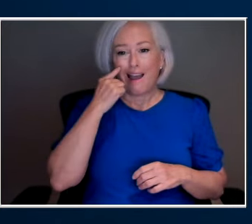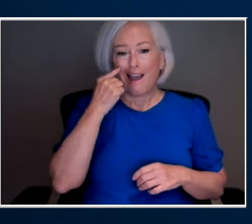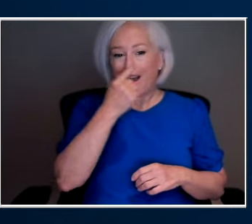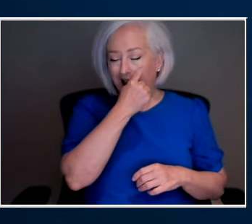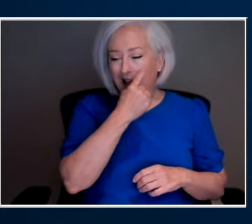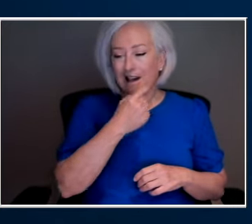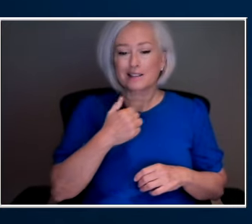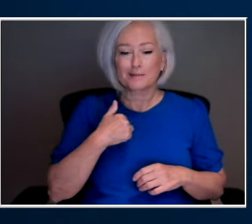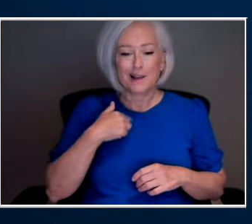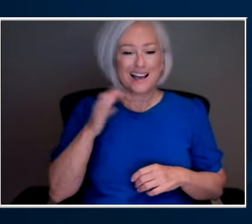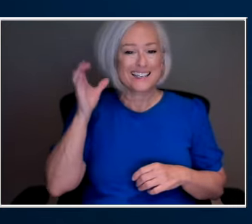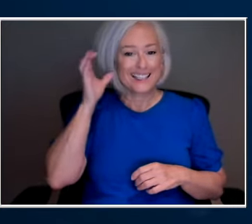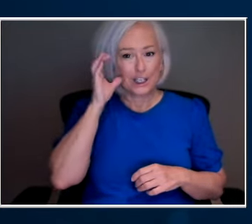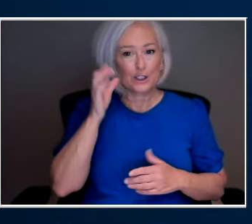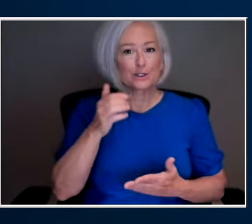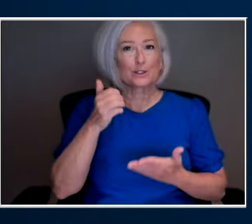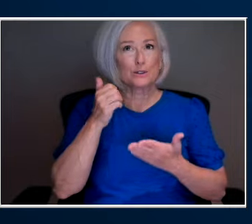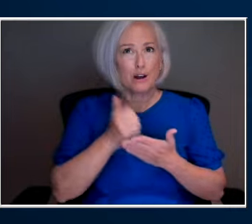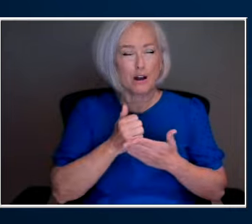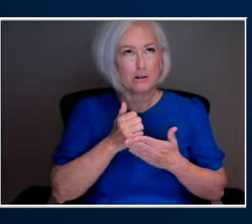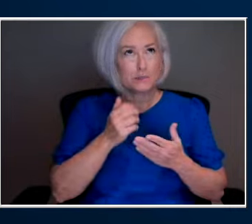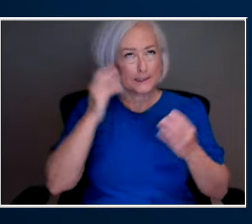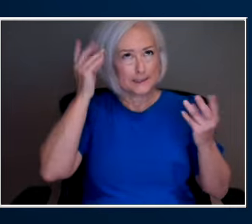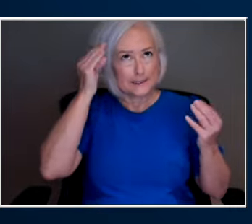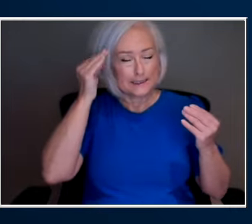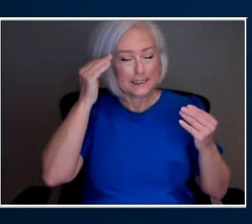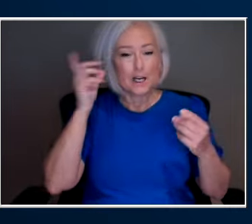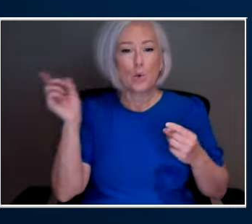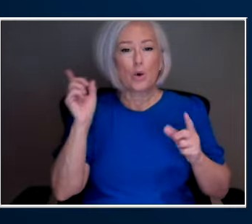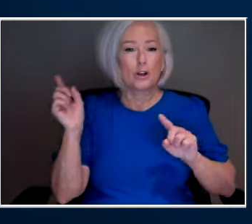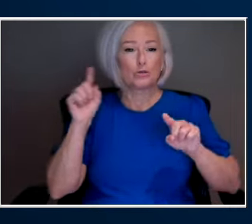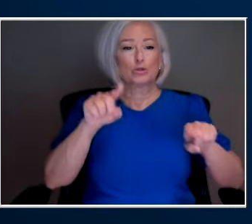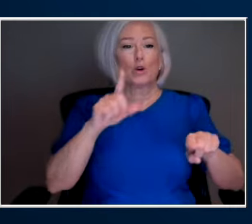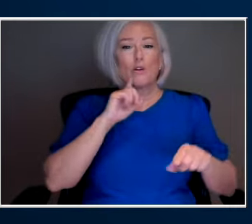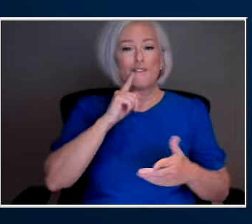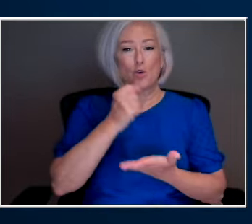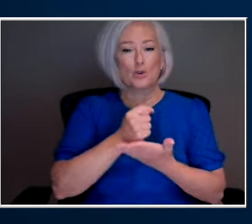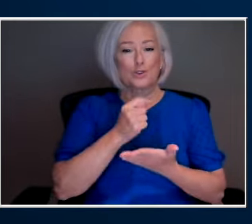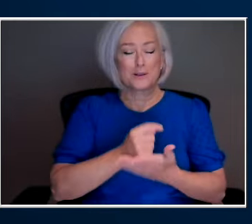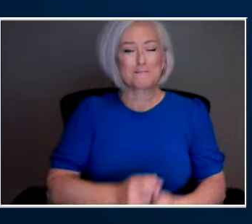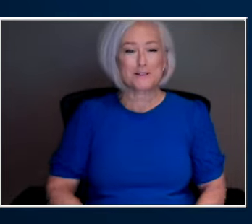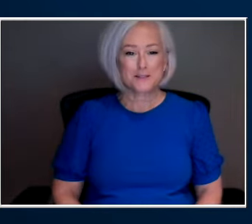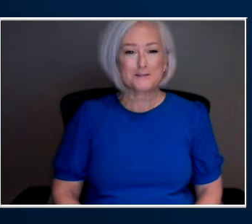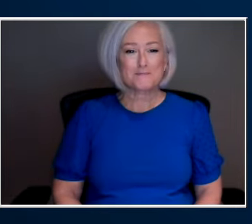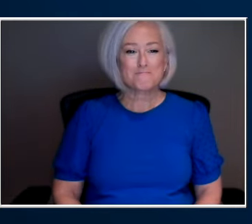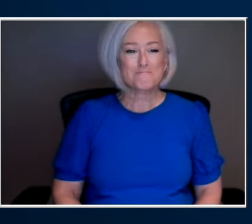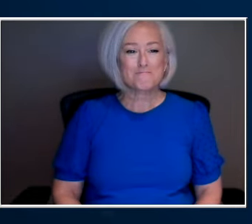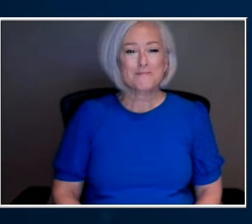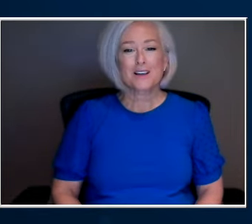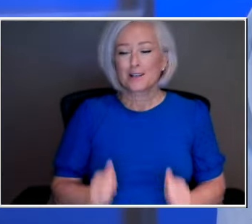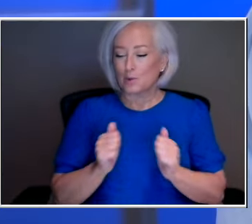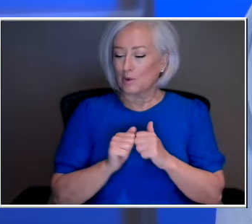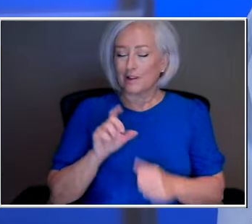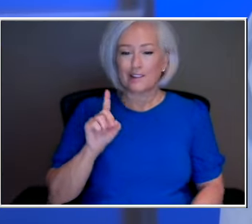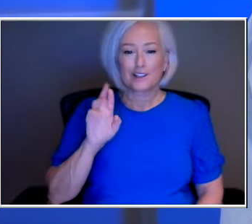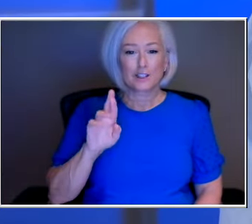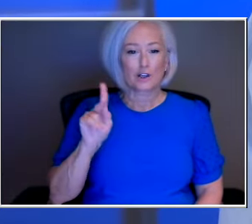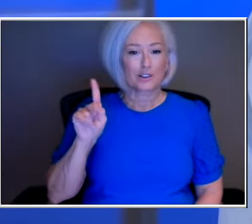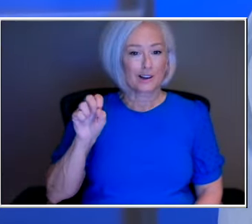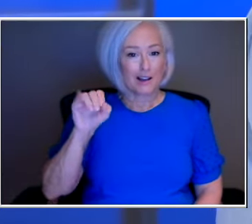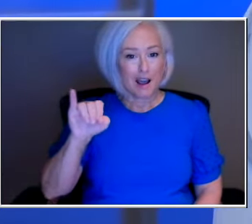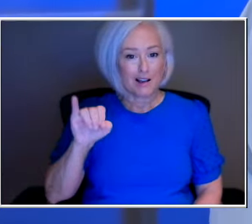seek treatment. She was my eyes and ears in those meetings with Dr. Kasi, with everybody, to